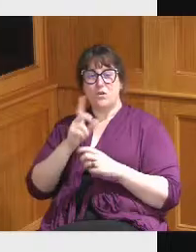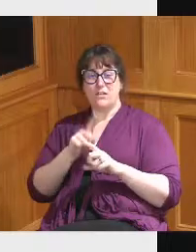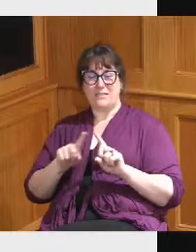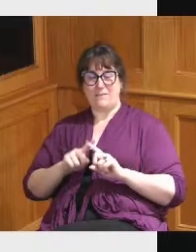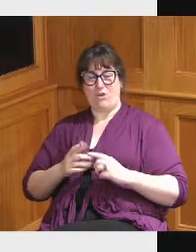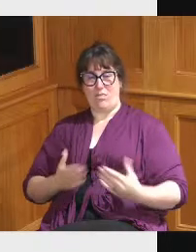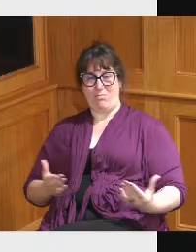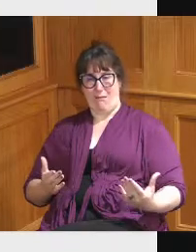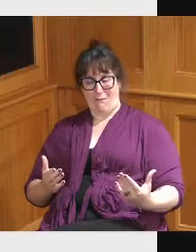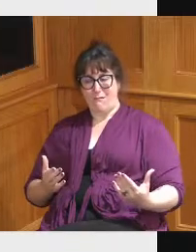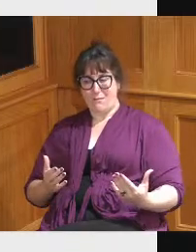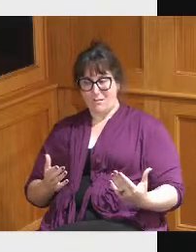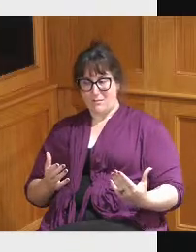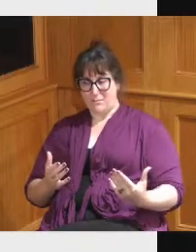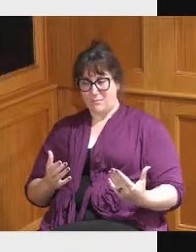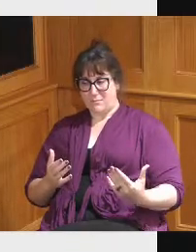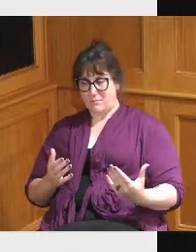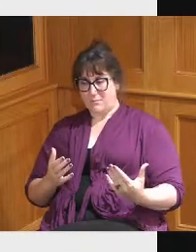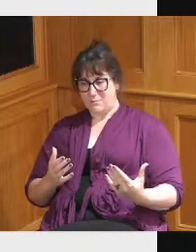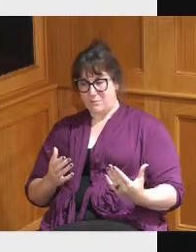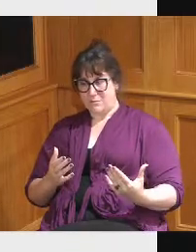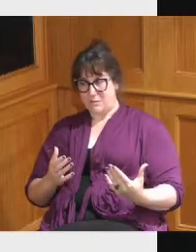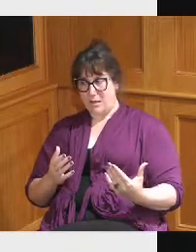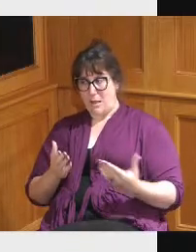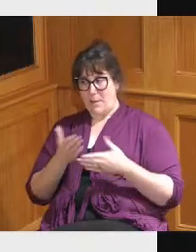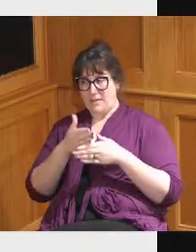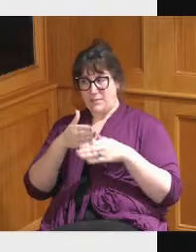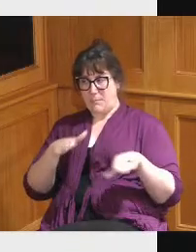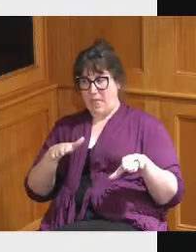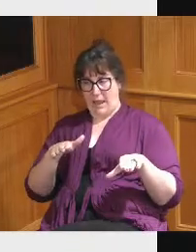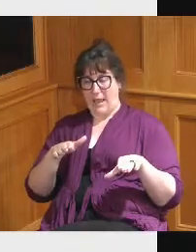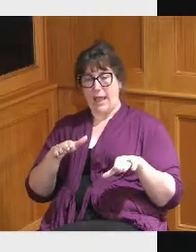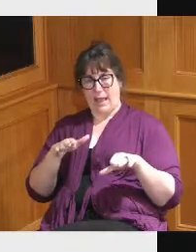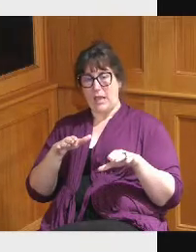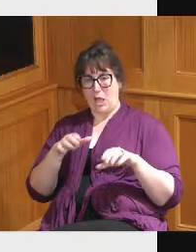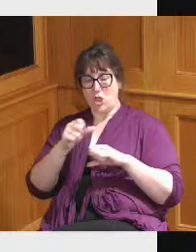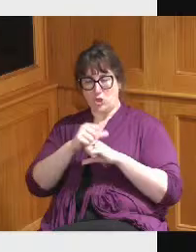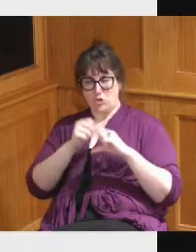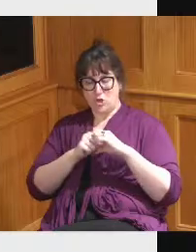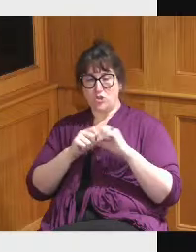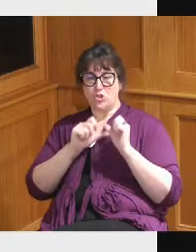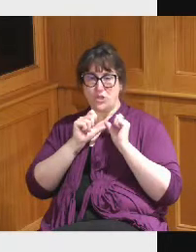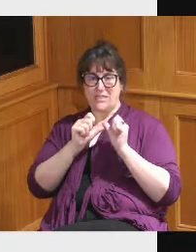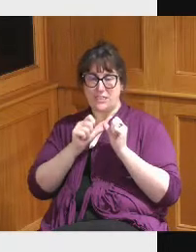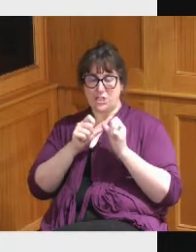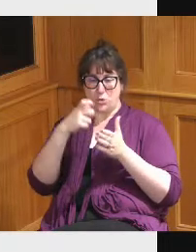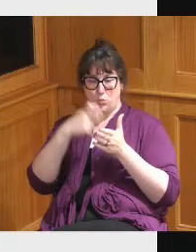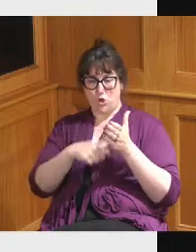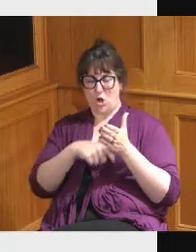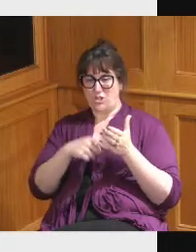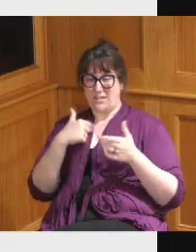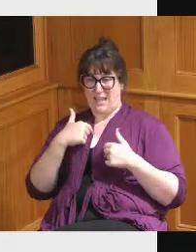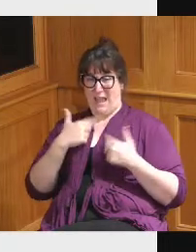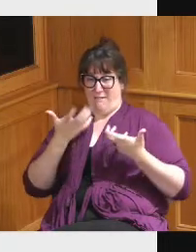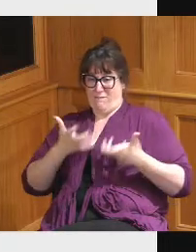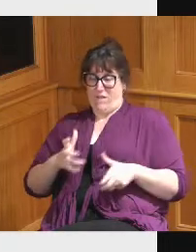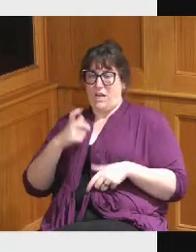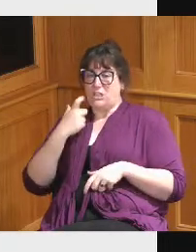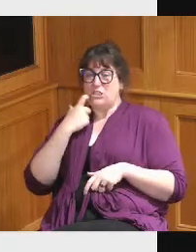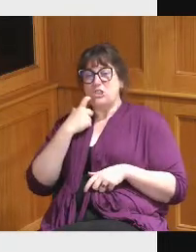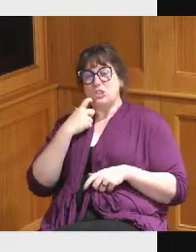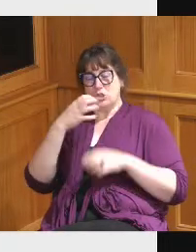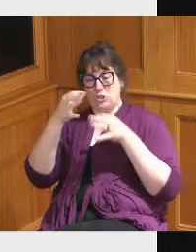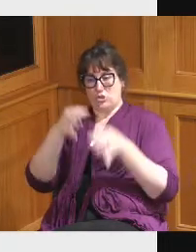of bifurcating our rate structure to continue to charge, as I just described, a sewer